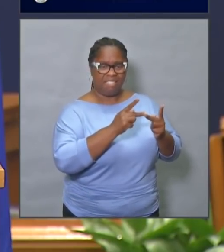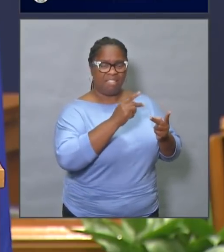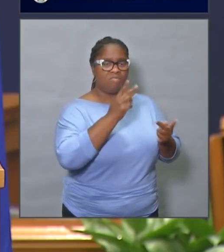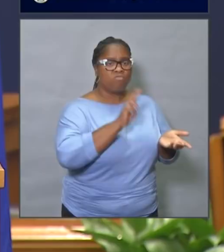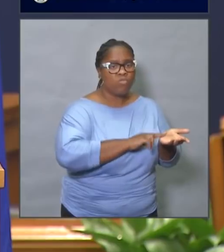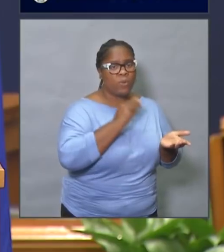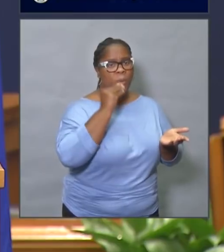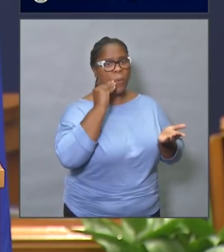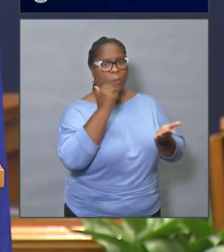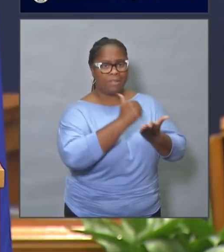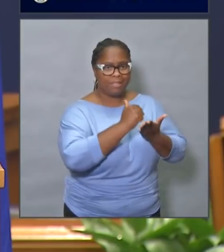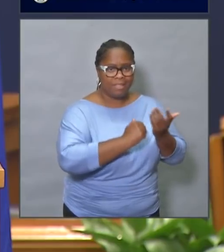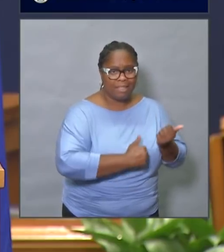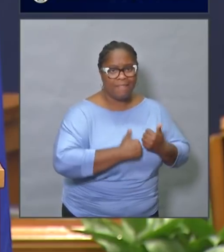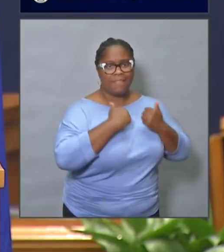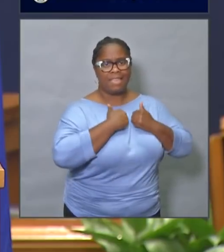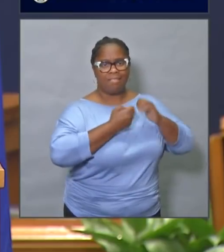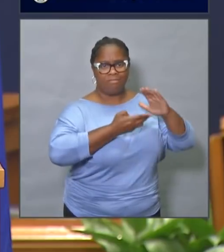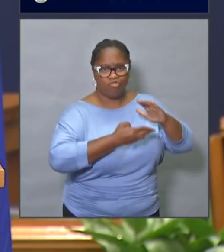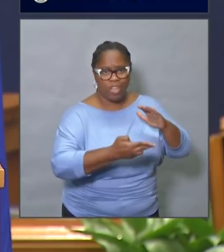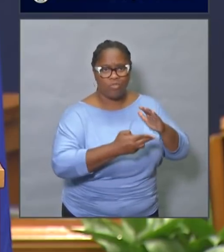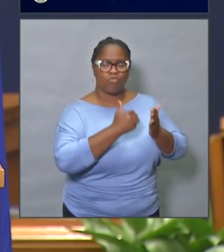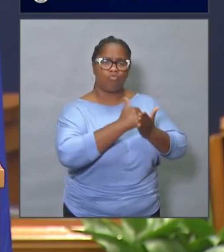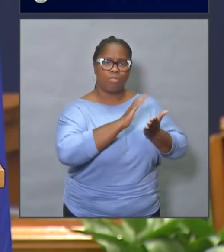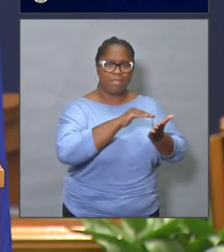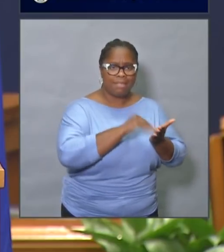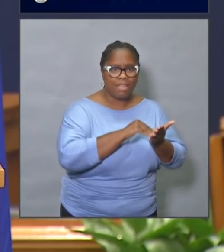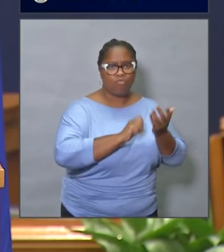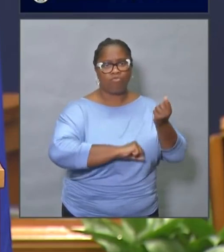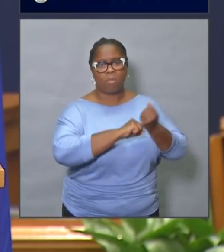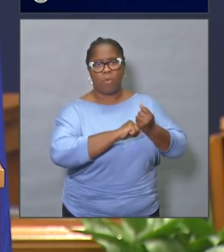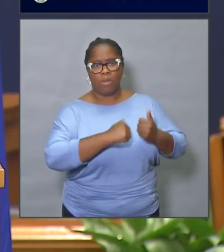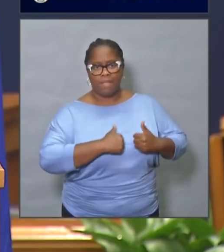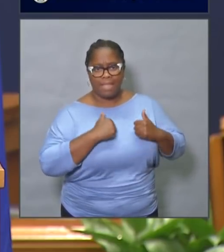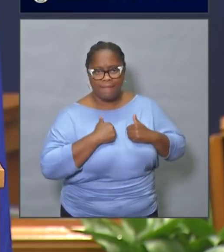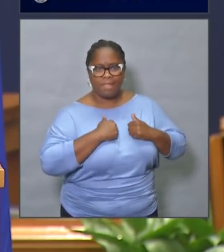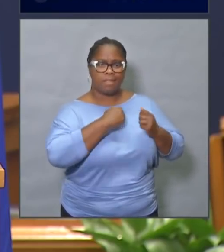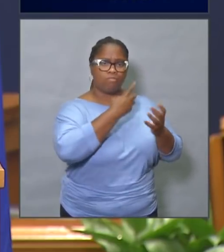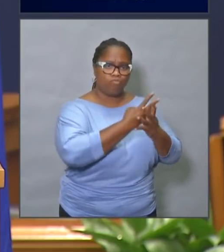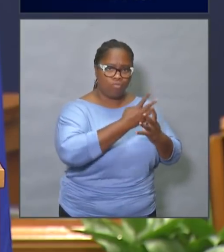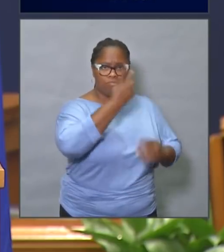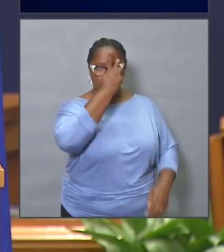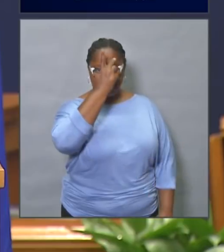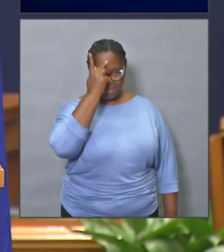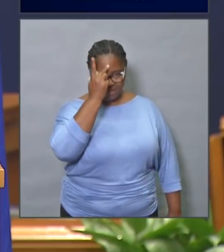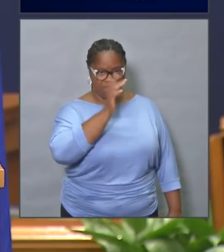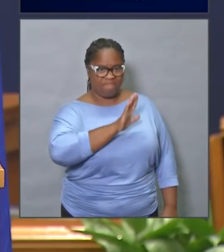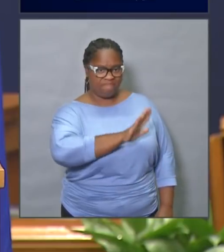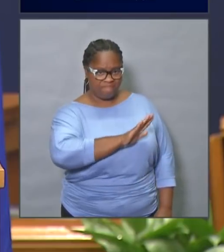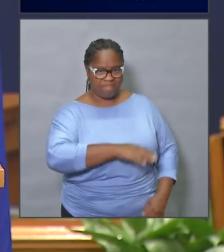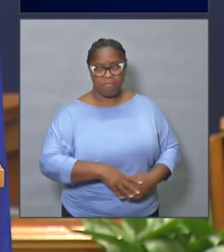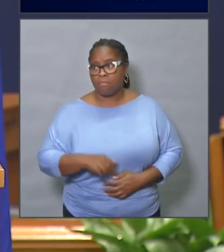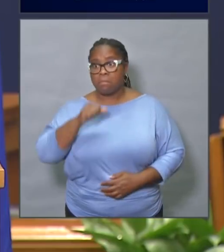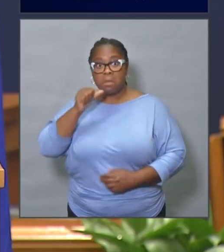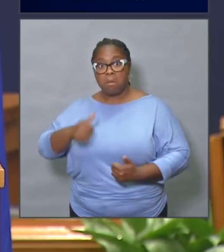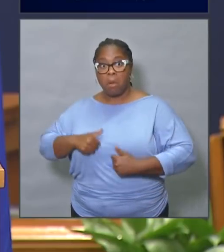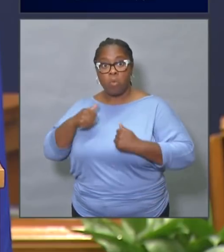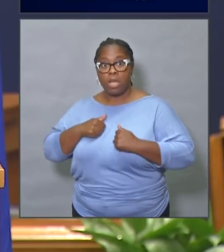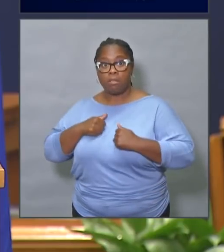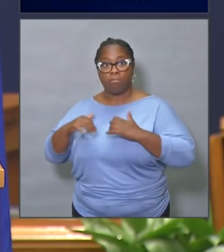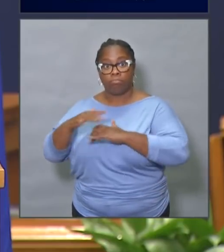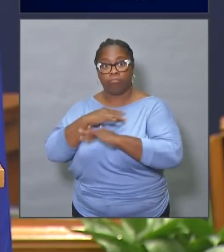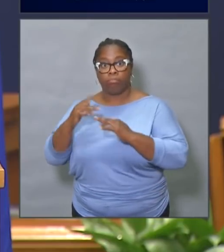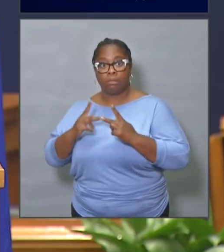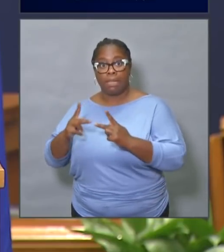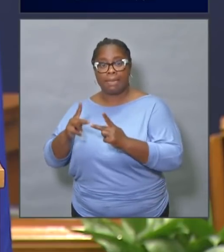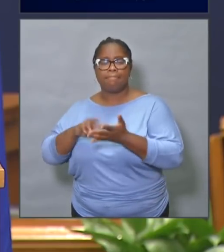facilities, shelters, treatment centers, supportive living, and correctional facilities. Non-residential settings